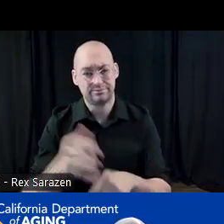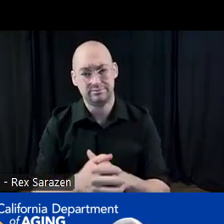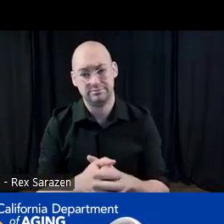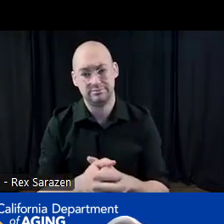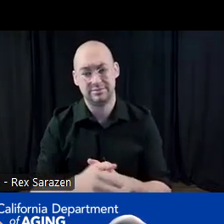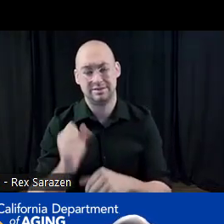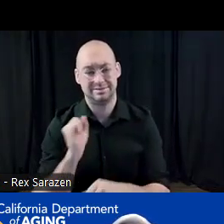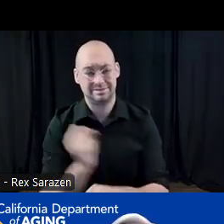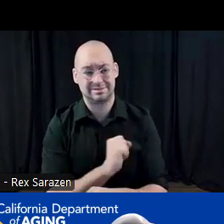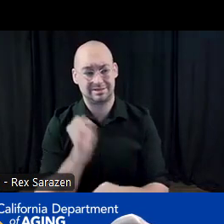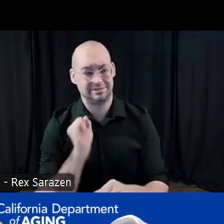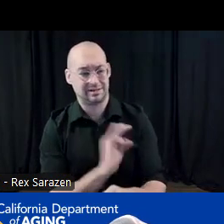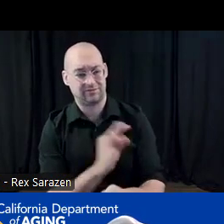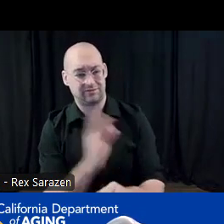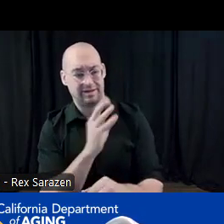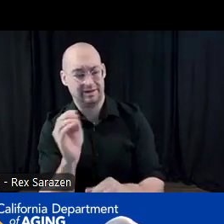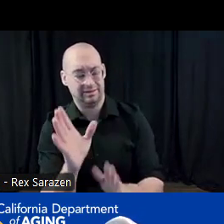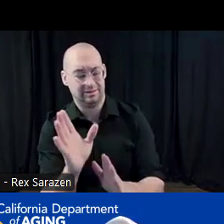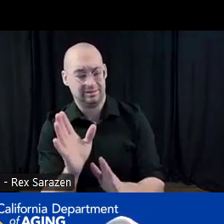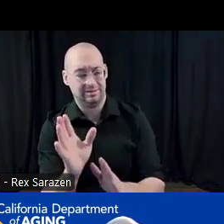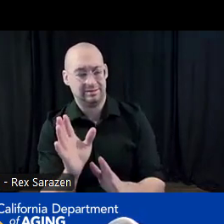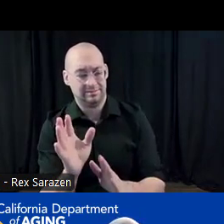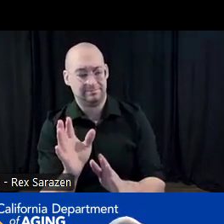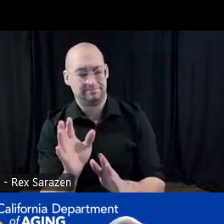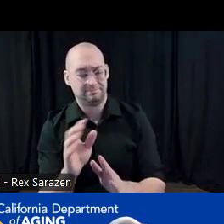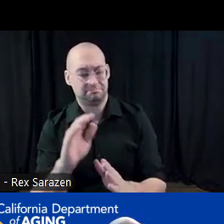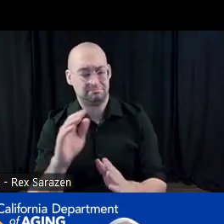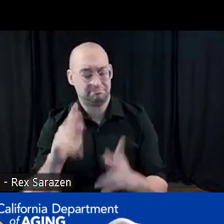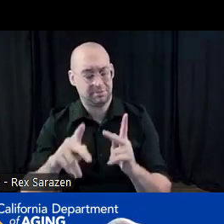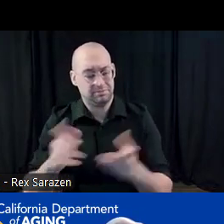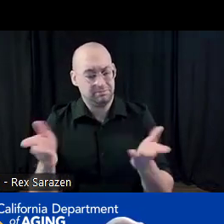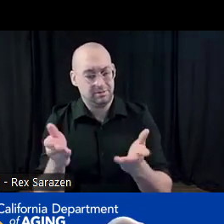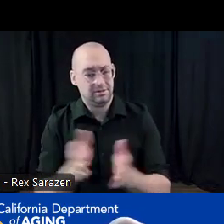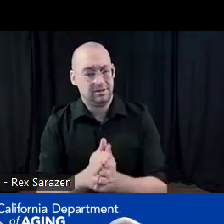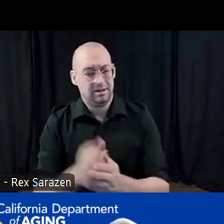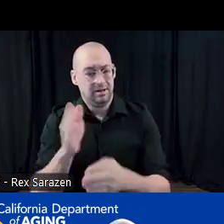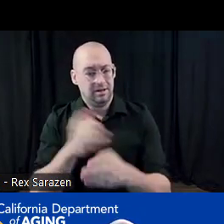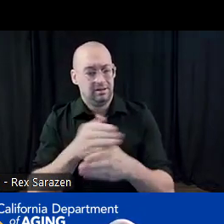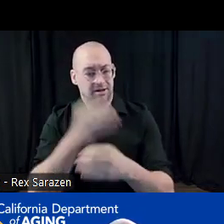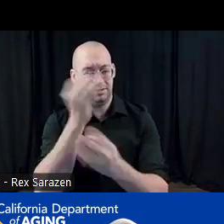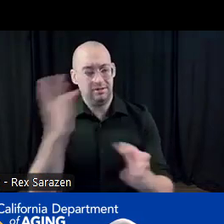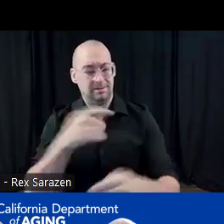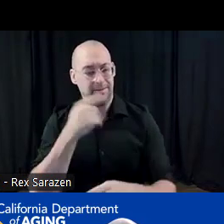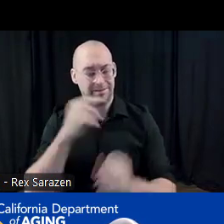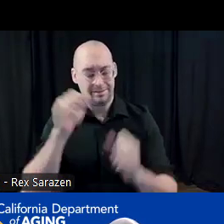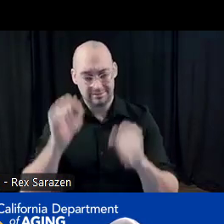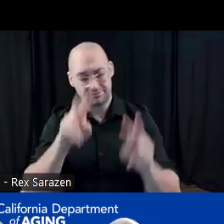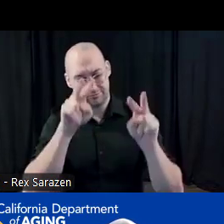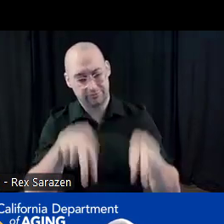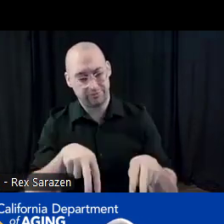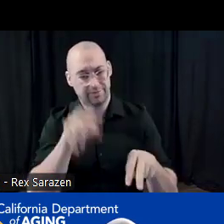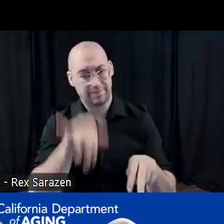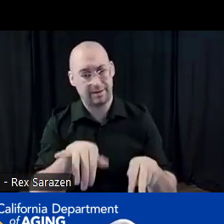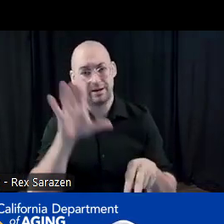guests to share out meeting-related resources and information. And the public is able to view that content shared in the